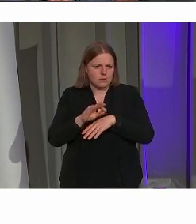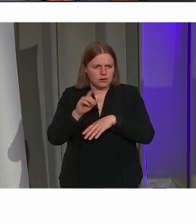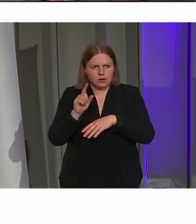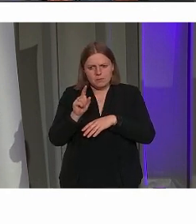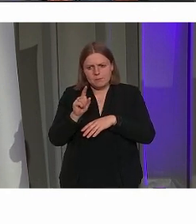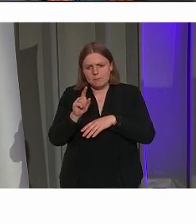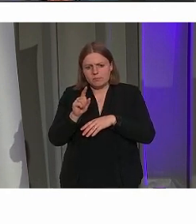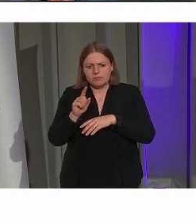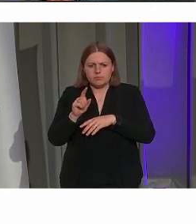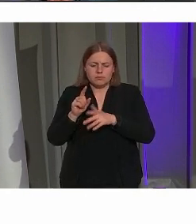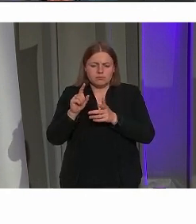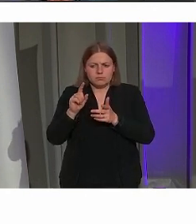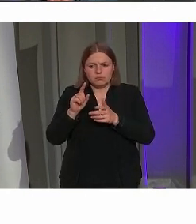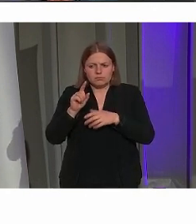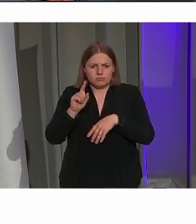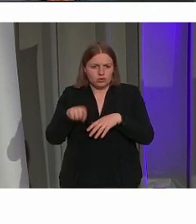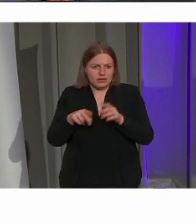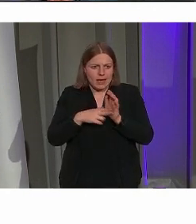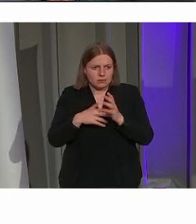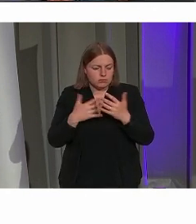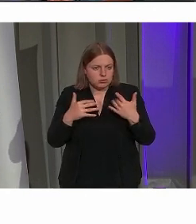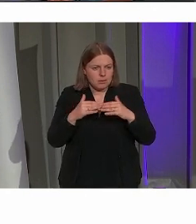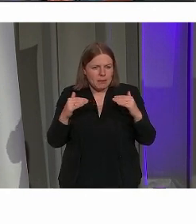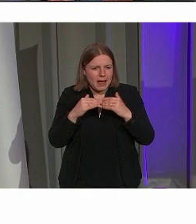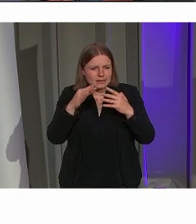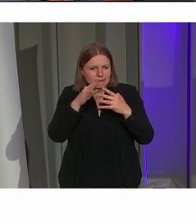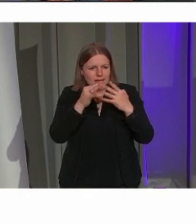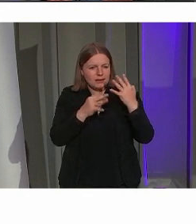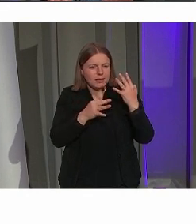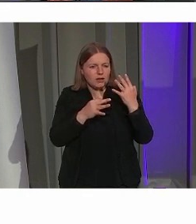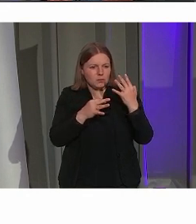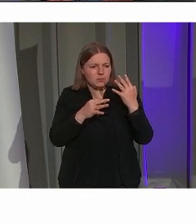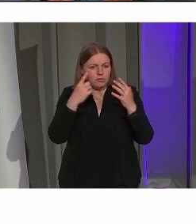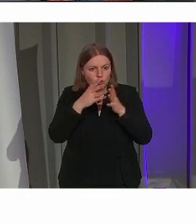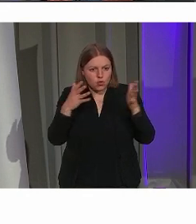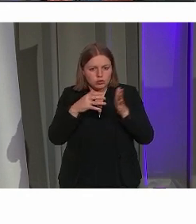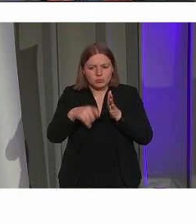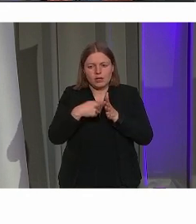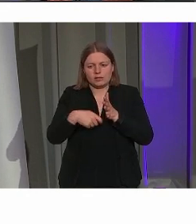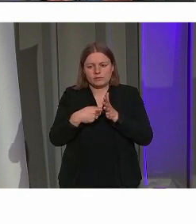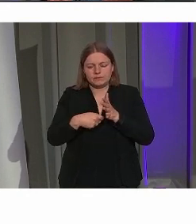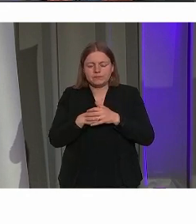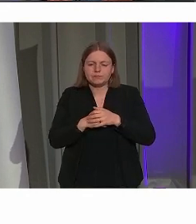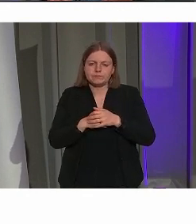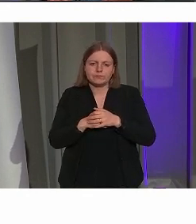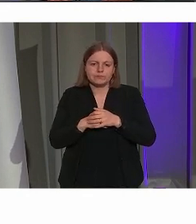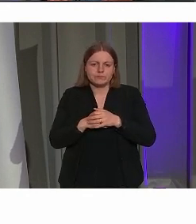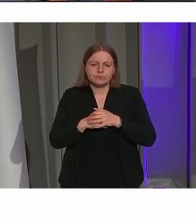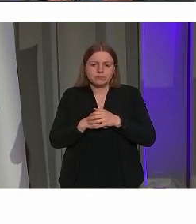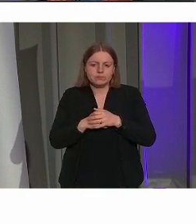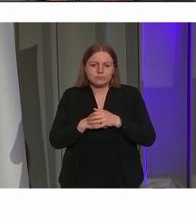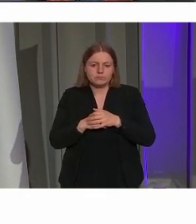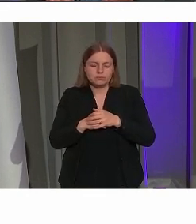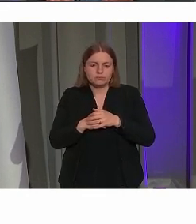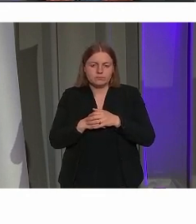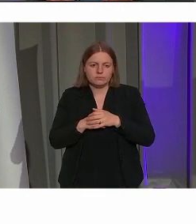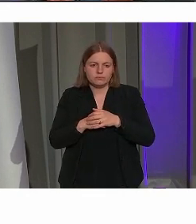Universal design needs to be one of the criteria in the big scale